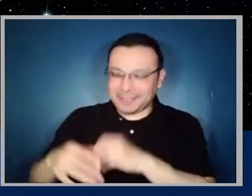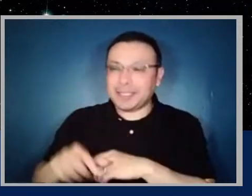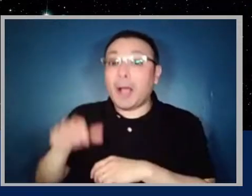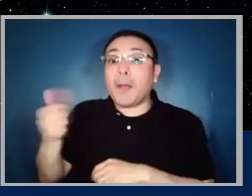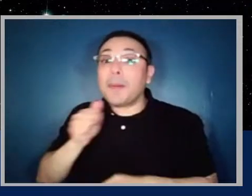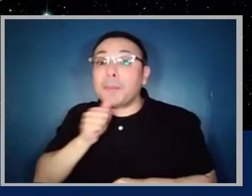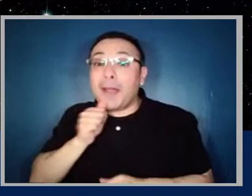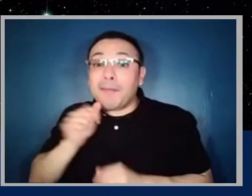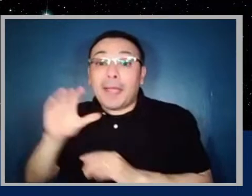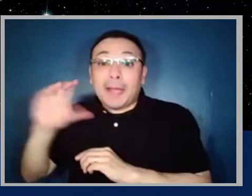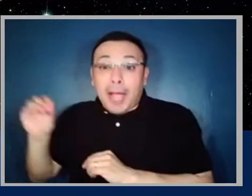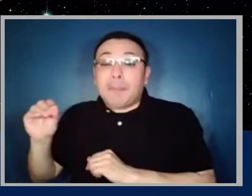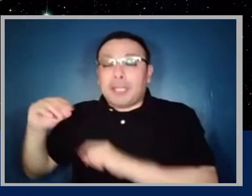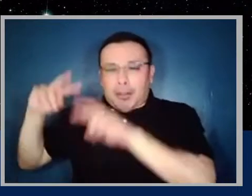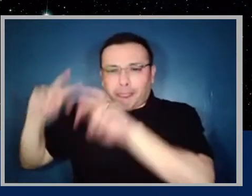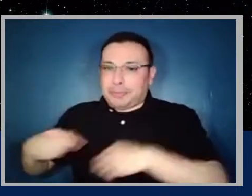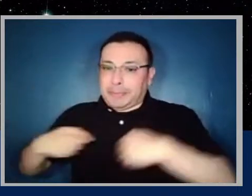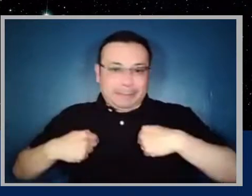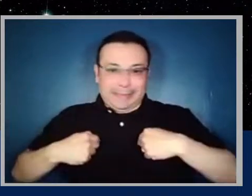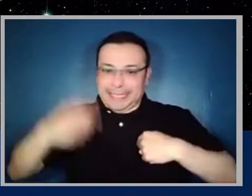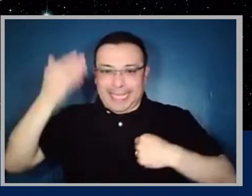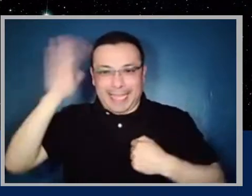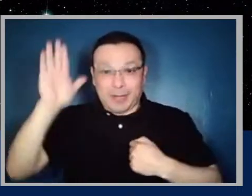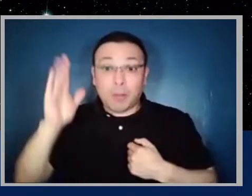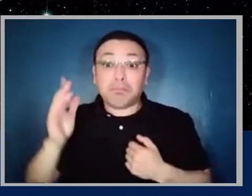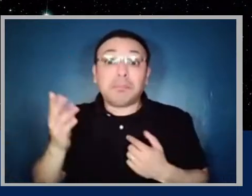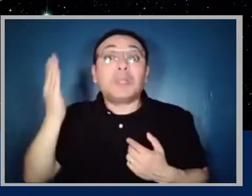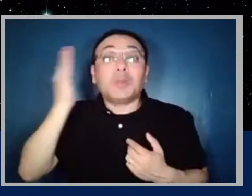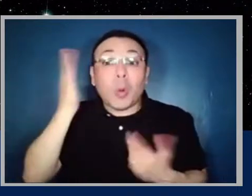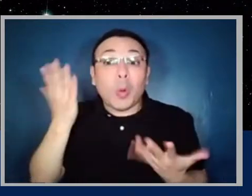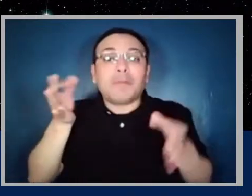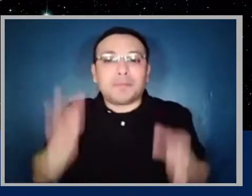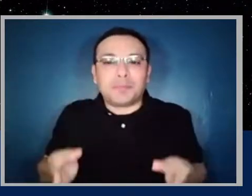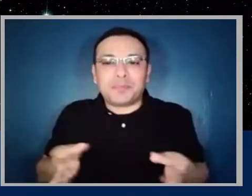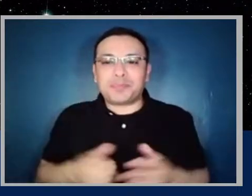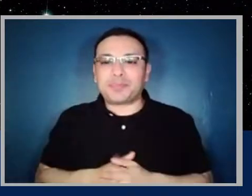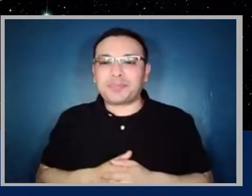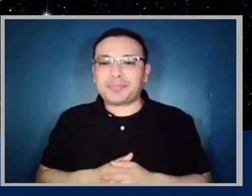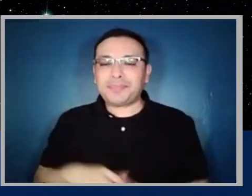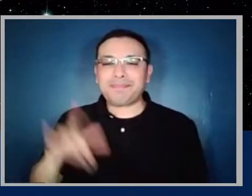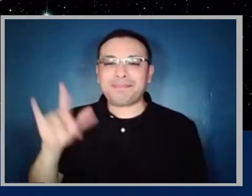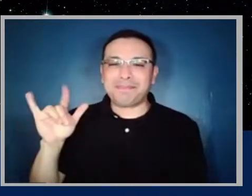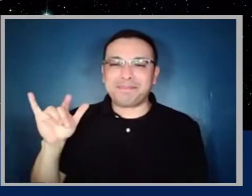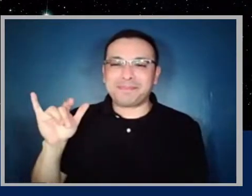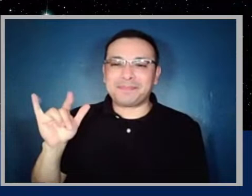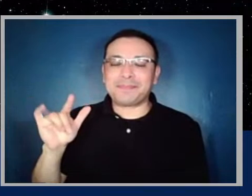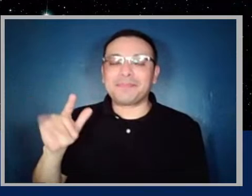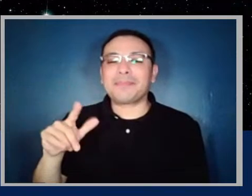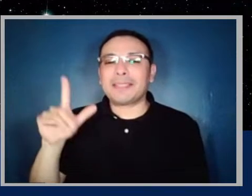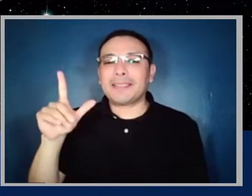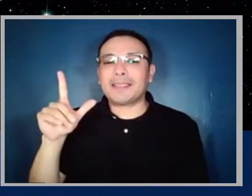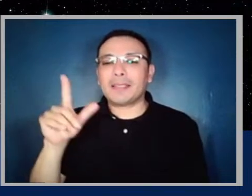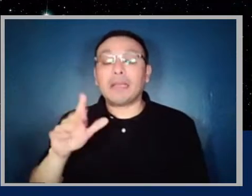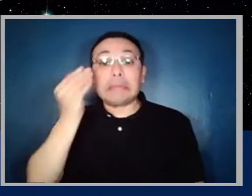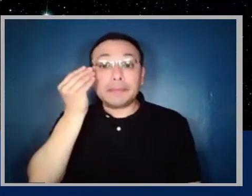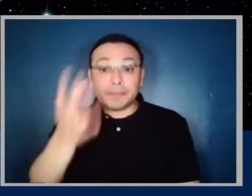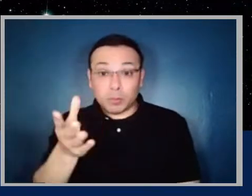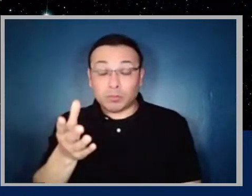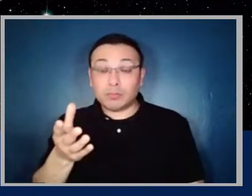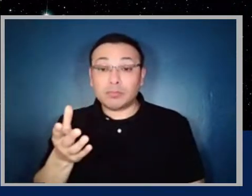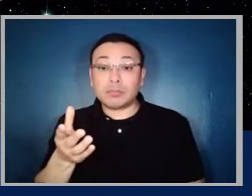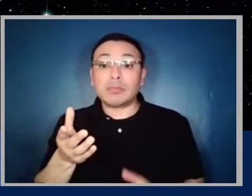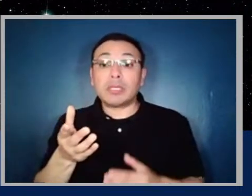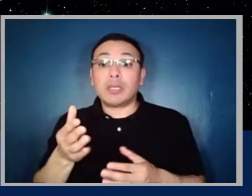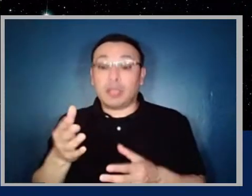exact mechanics of it. Gotcha. So we just know it works. Provide that sensor at Artemis. Yeah, it's literally a big device that has at